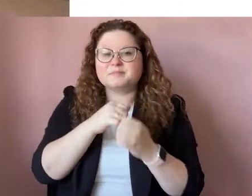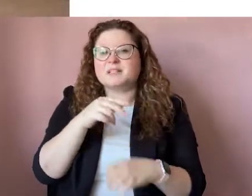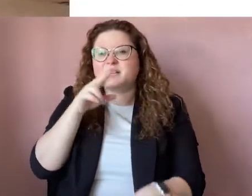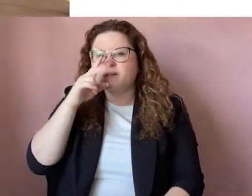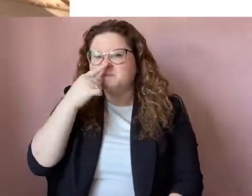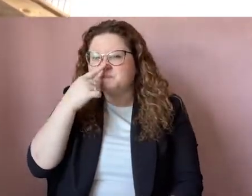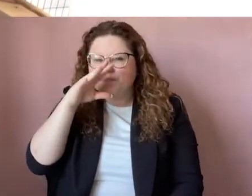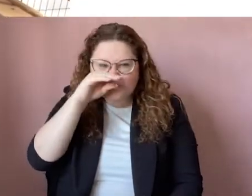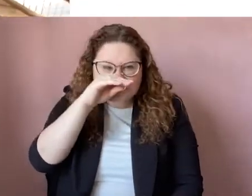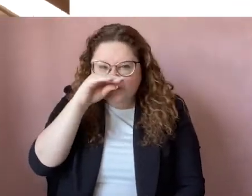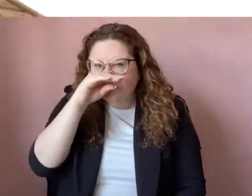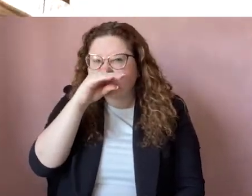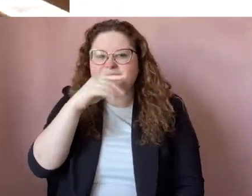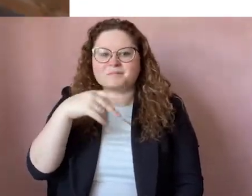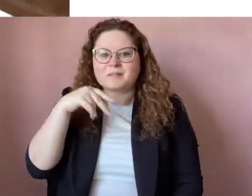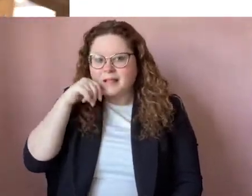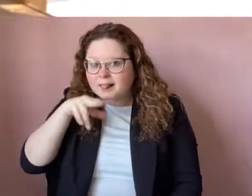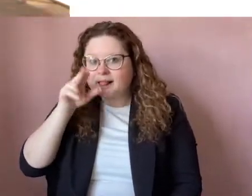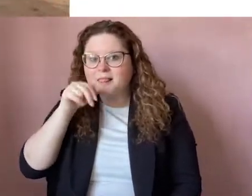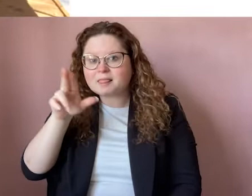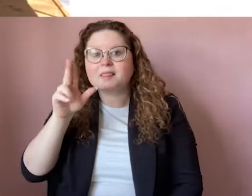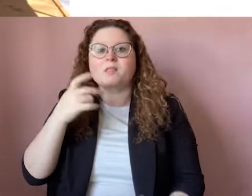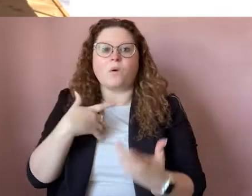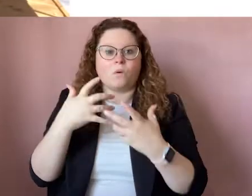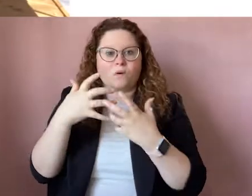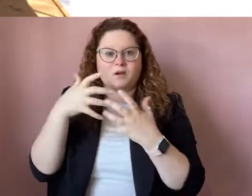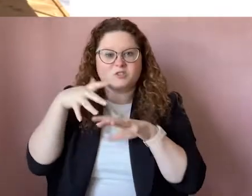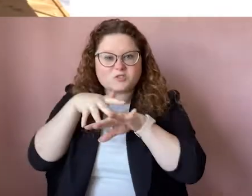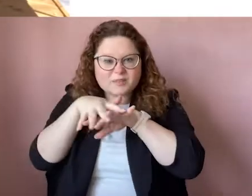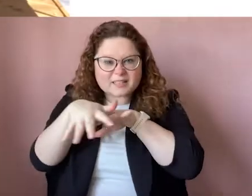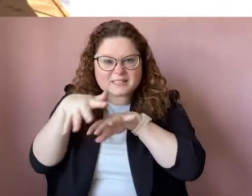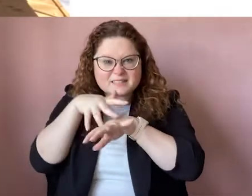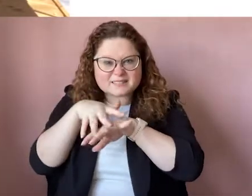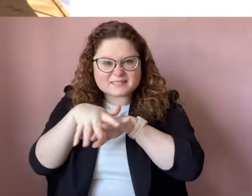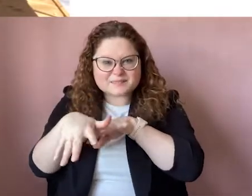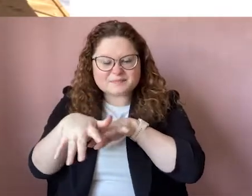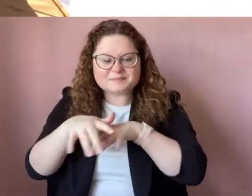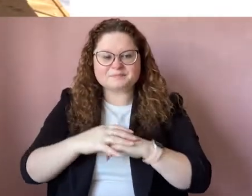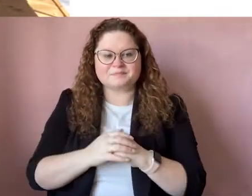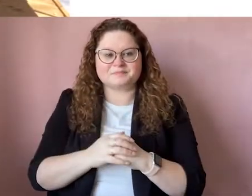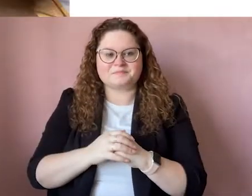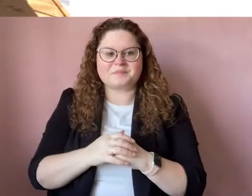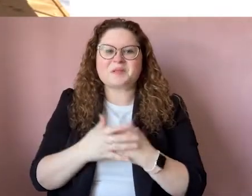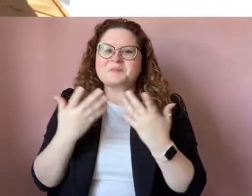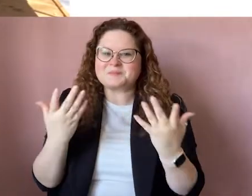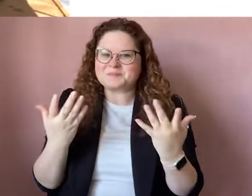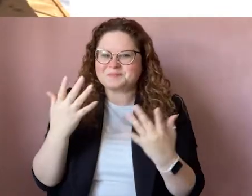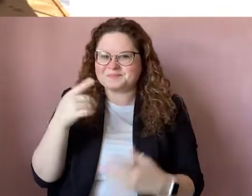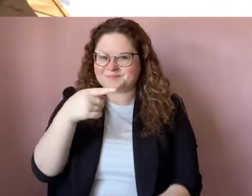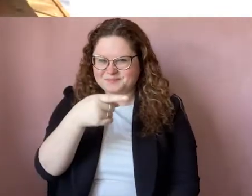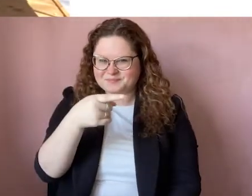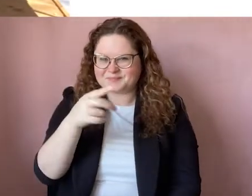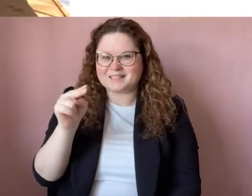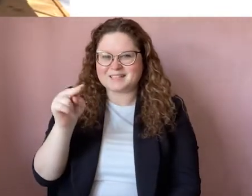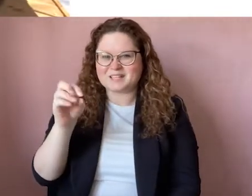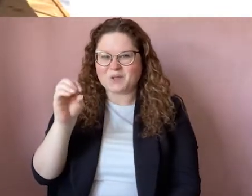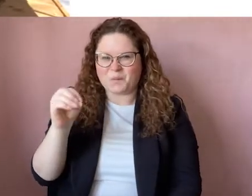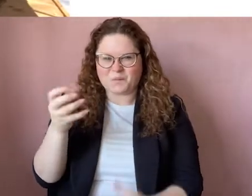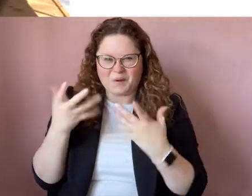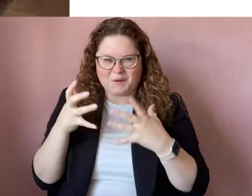licking, and shredding can be quite popular too. So as you can see, Neo has already started her enrichment